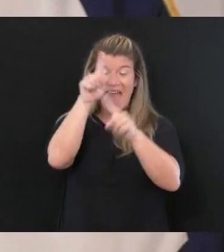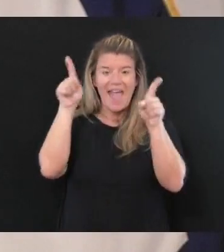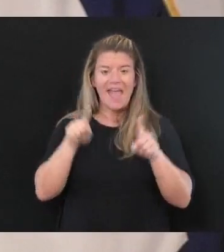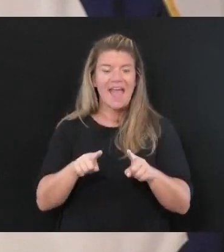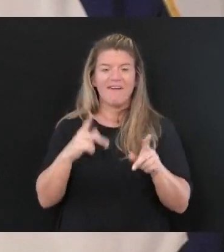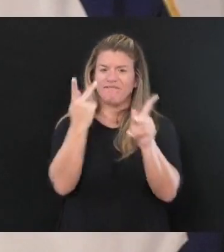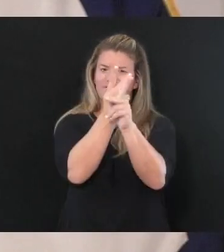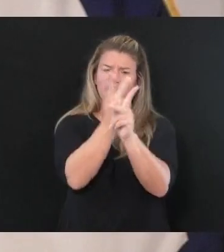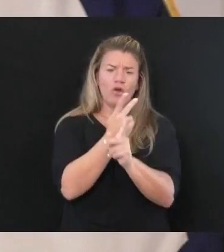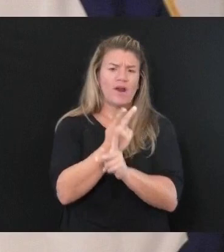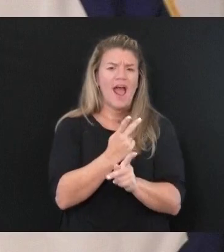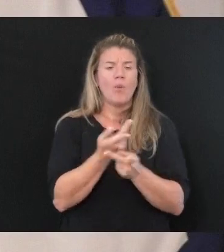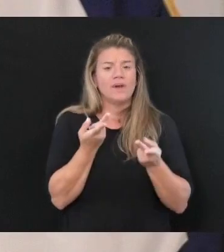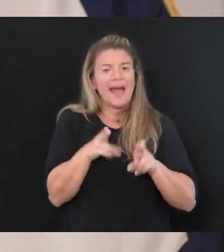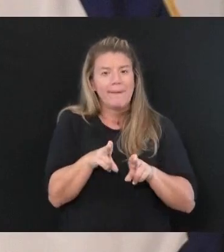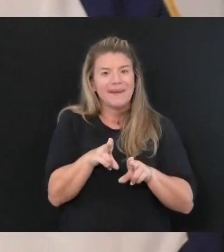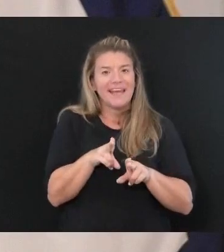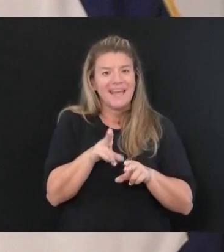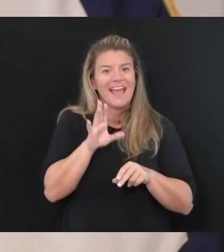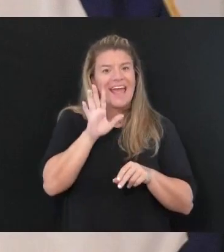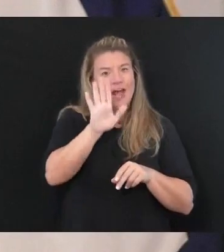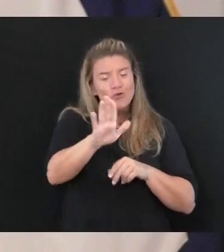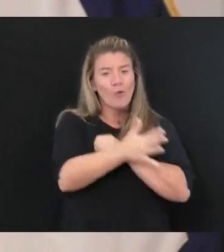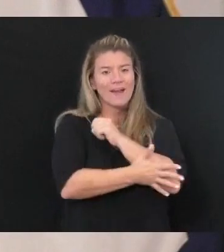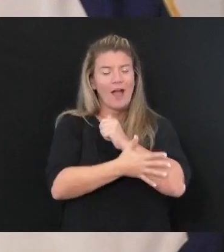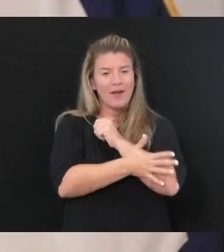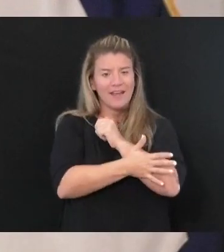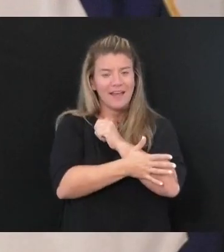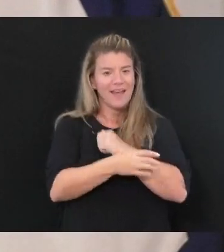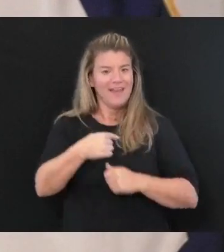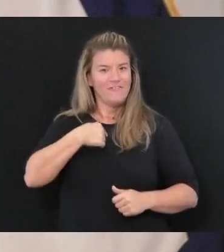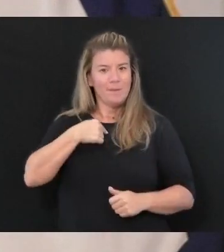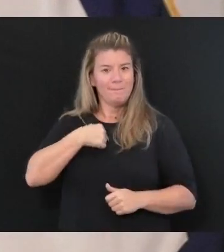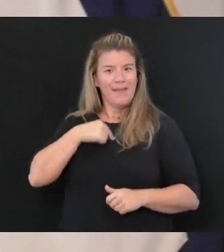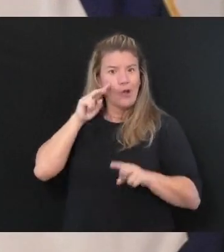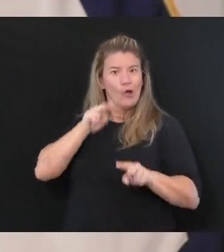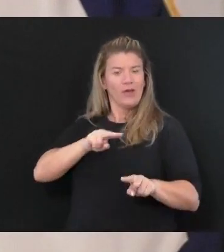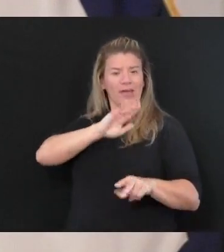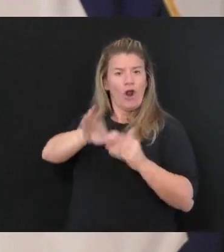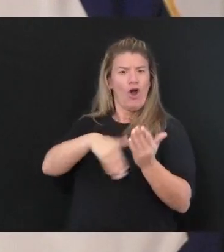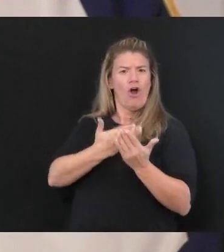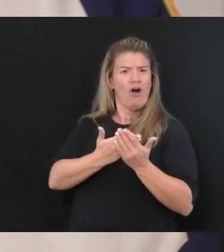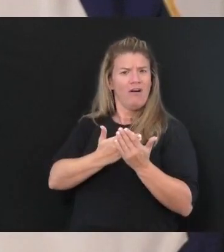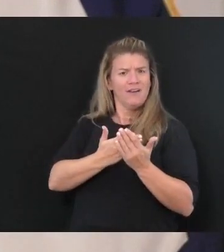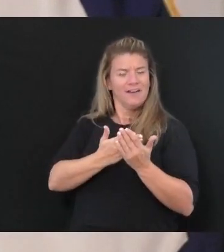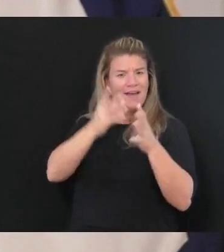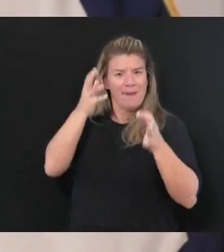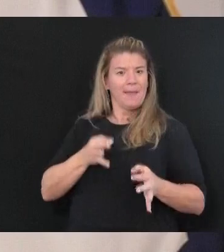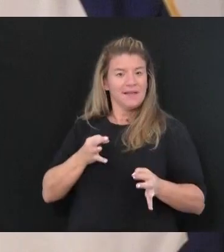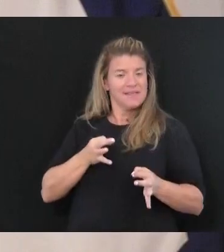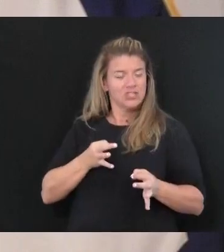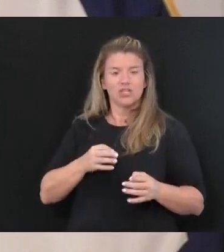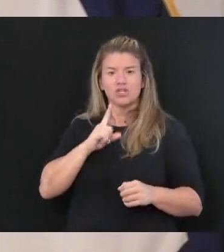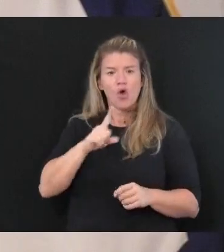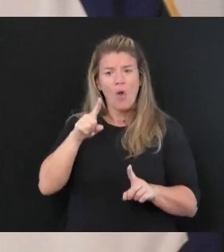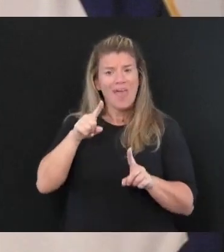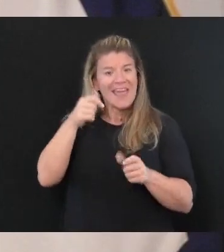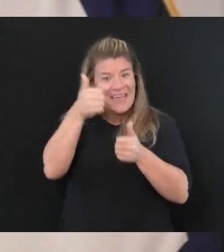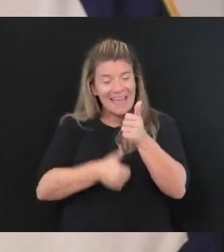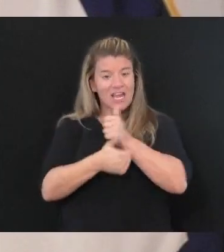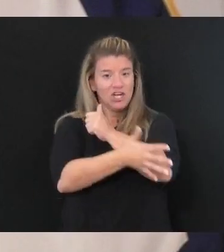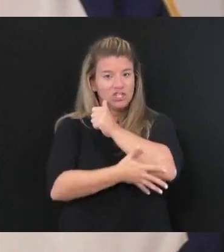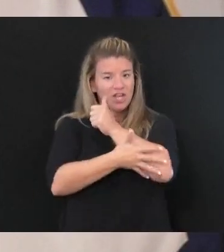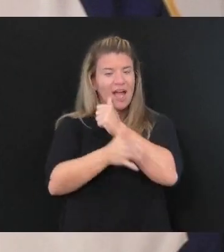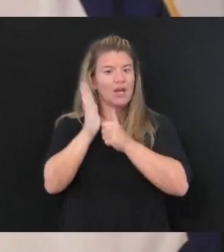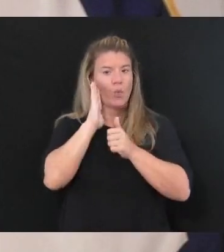smarts about what's going on in their county than we have in Charleston. So they will be making up, the guidelines